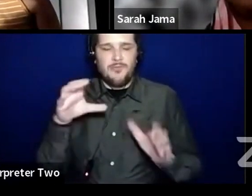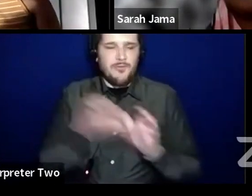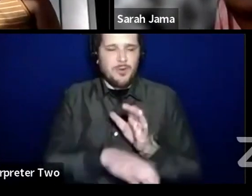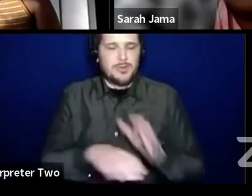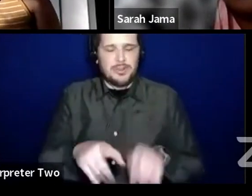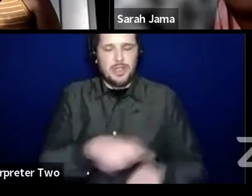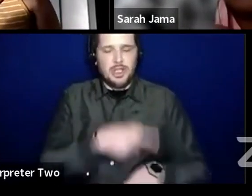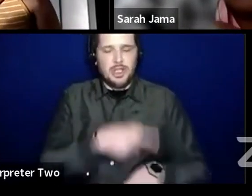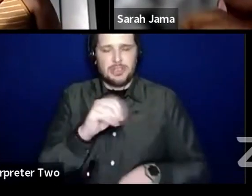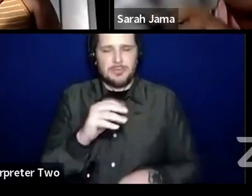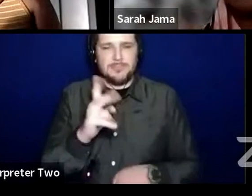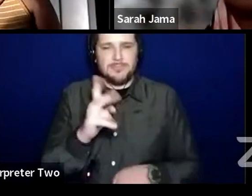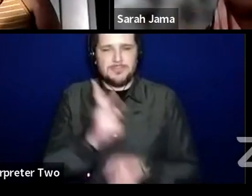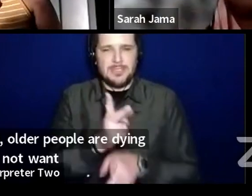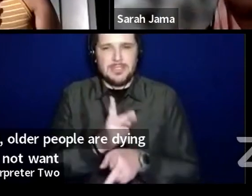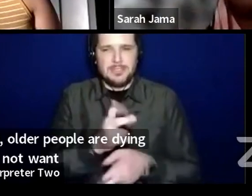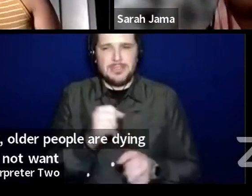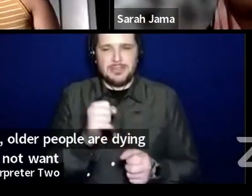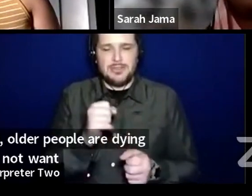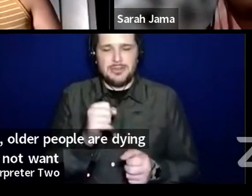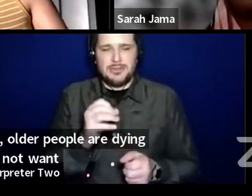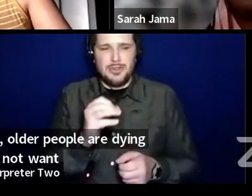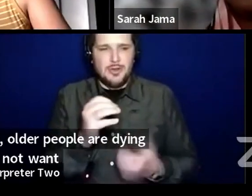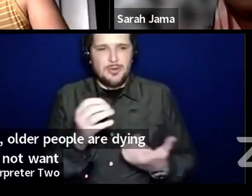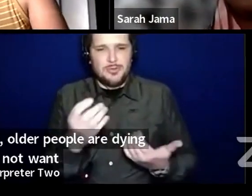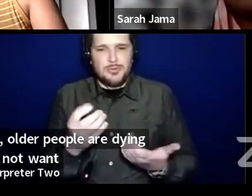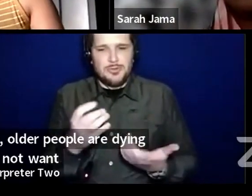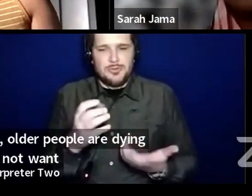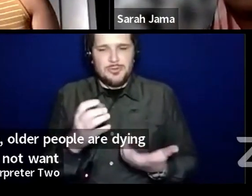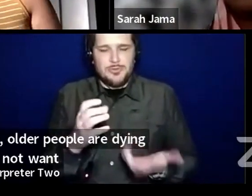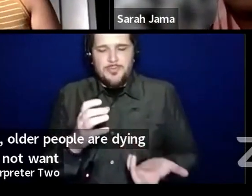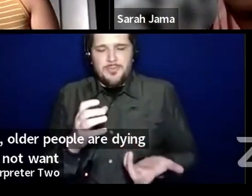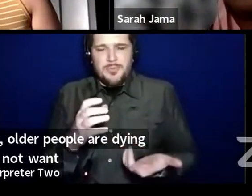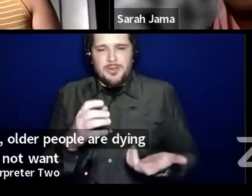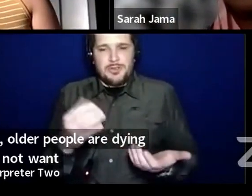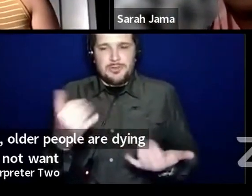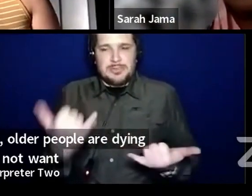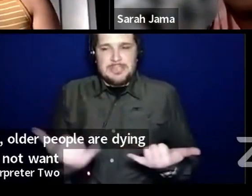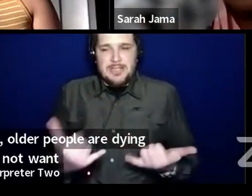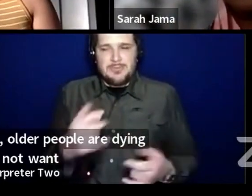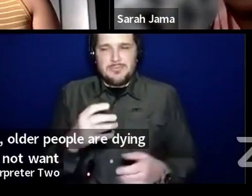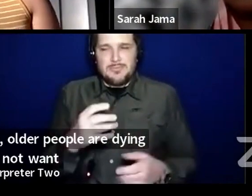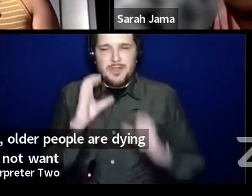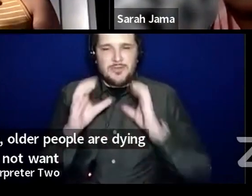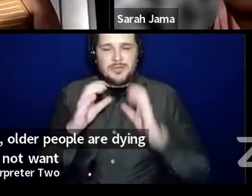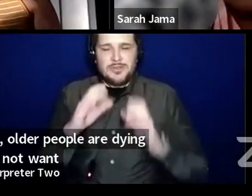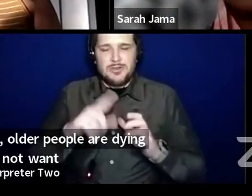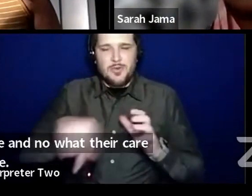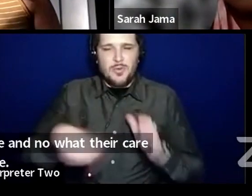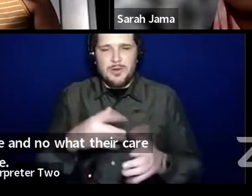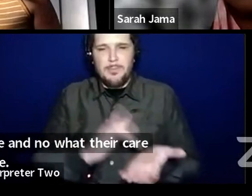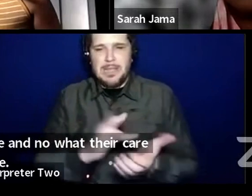like our current conversations around medical assistance in dying and around